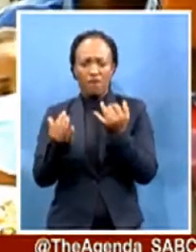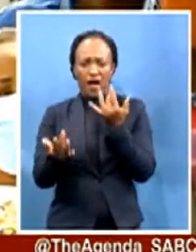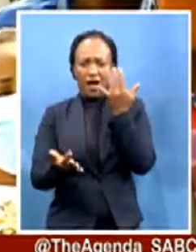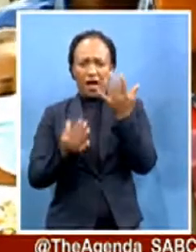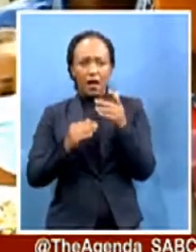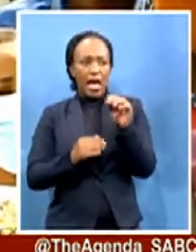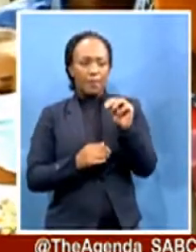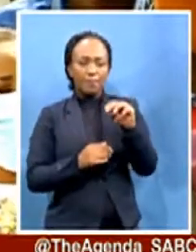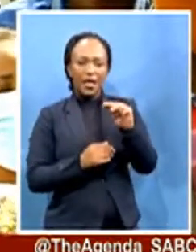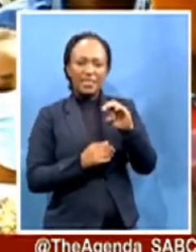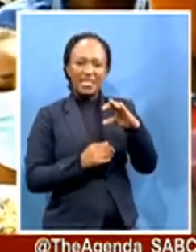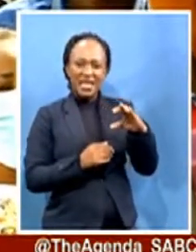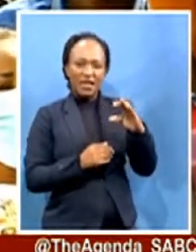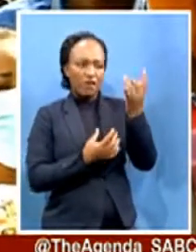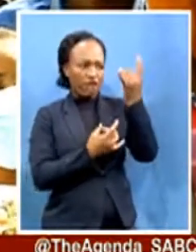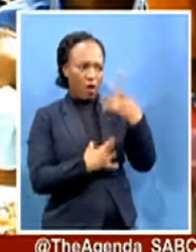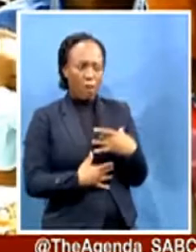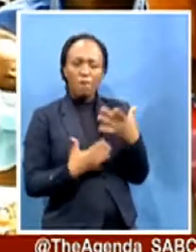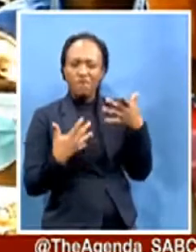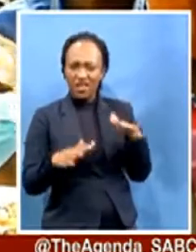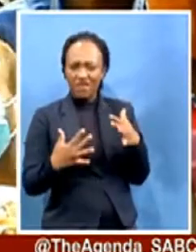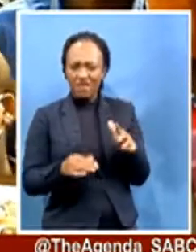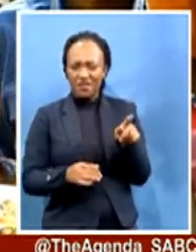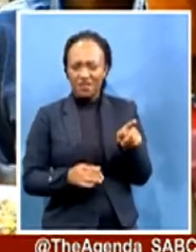now Sister Mnyedana has just